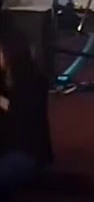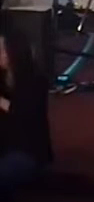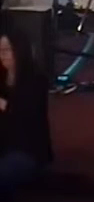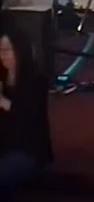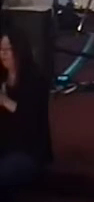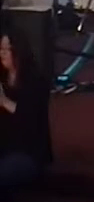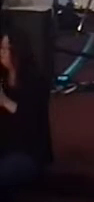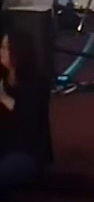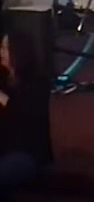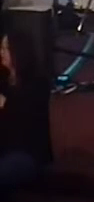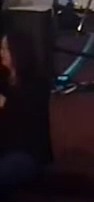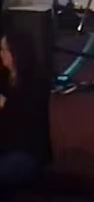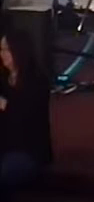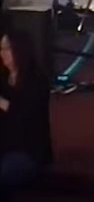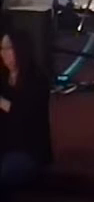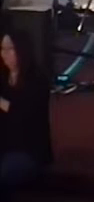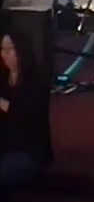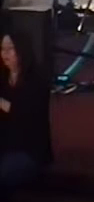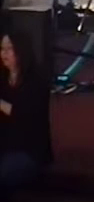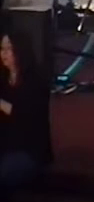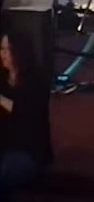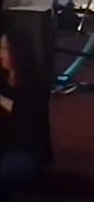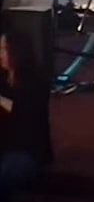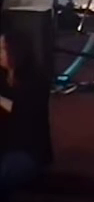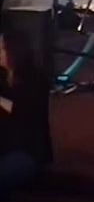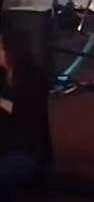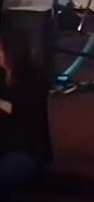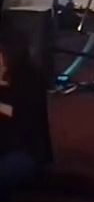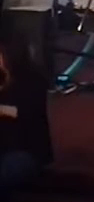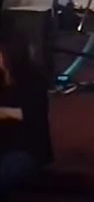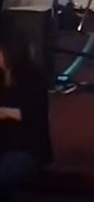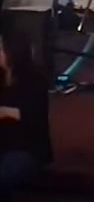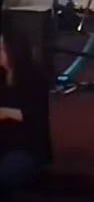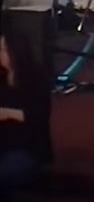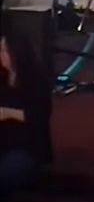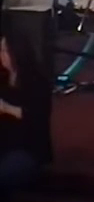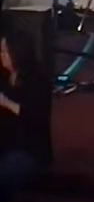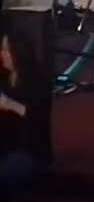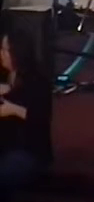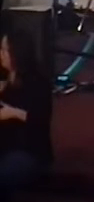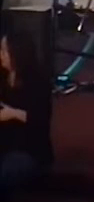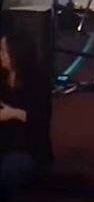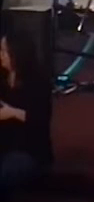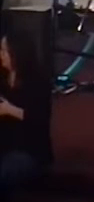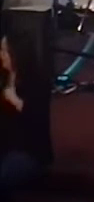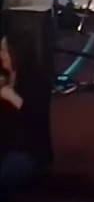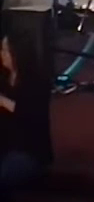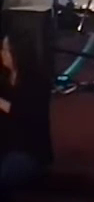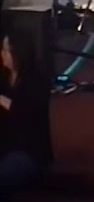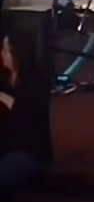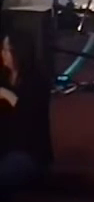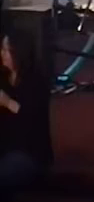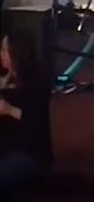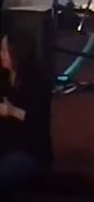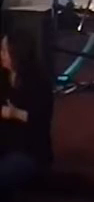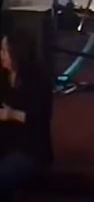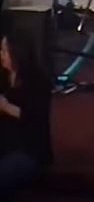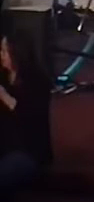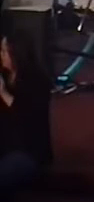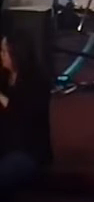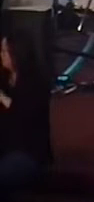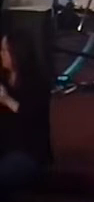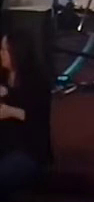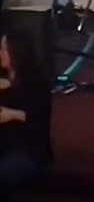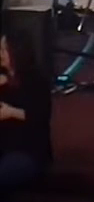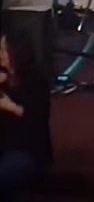Jesus first. And so if you are out of Christ this morning, what the Bible says, if you are willing to place your faith in the Lord and repent of your sins,